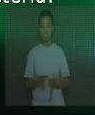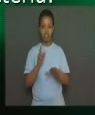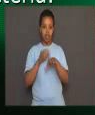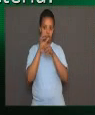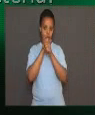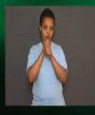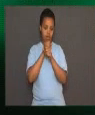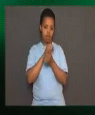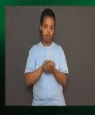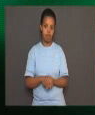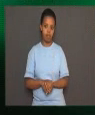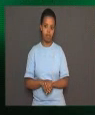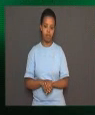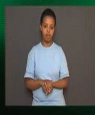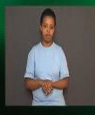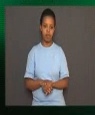Time's up.